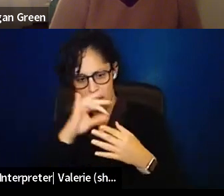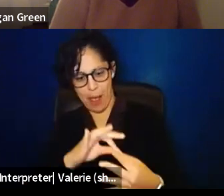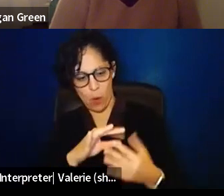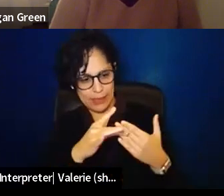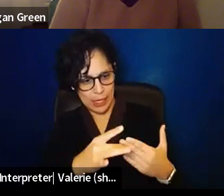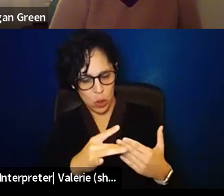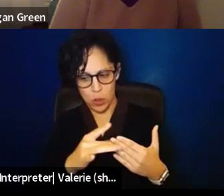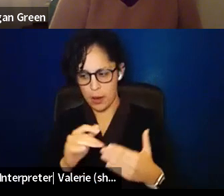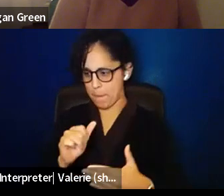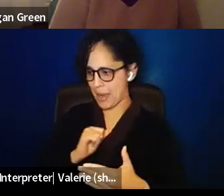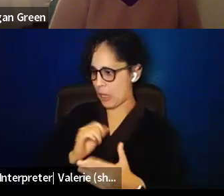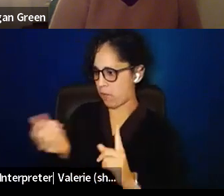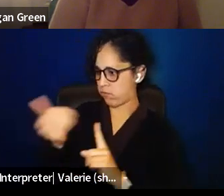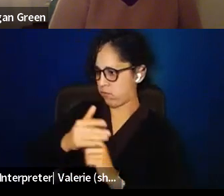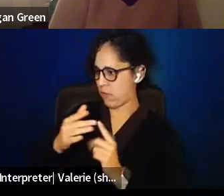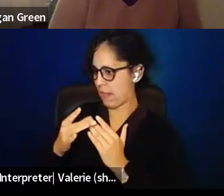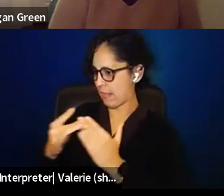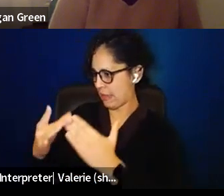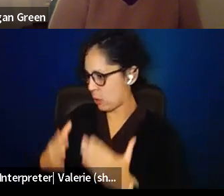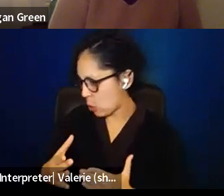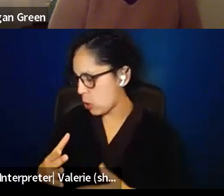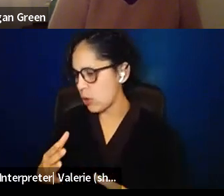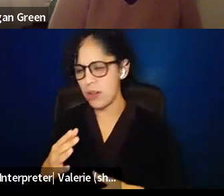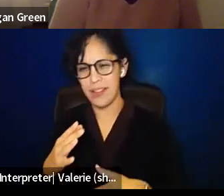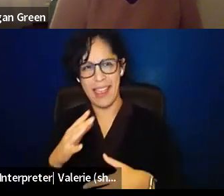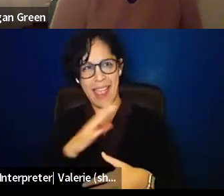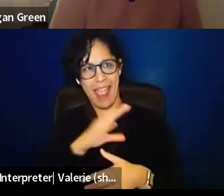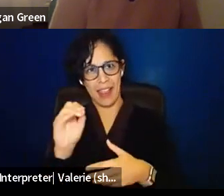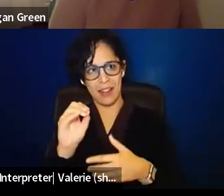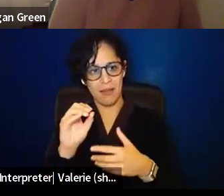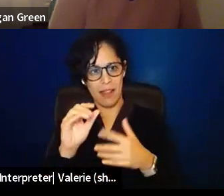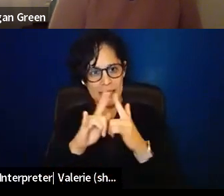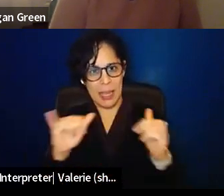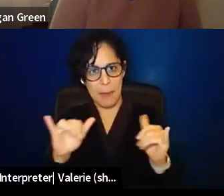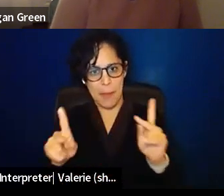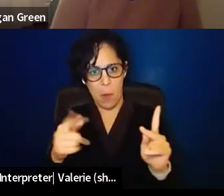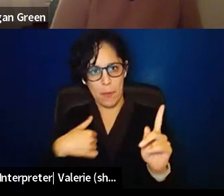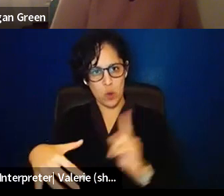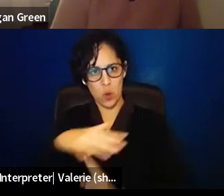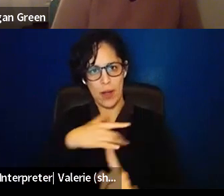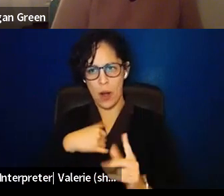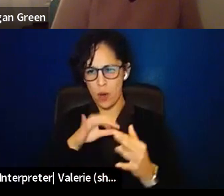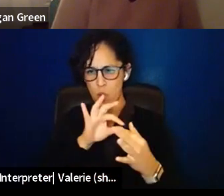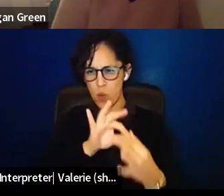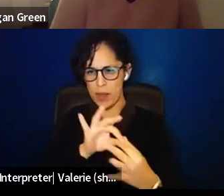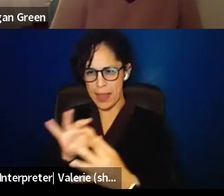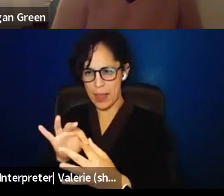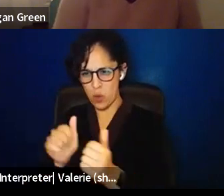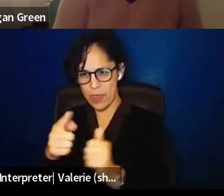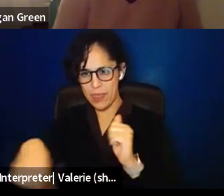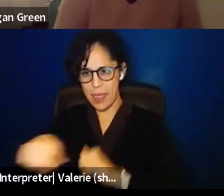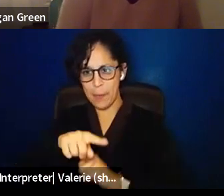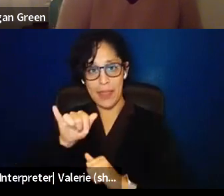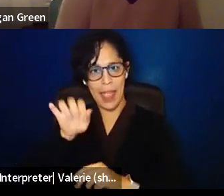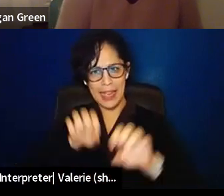that with the specific group of people I'm with? And that experiment whether it succeeds or fails or